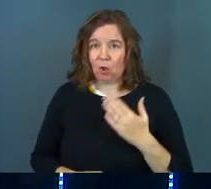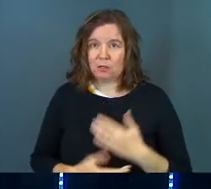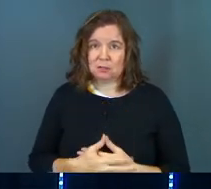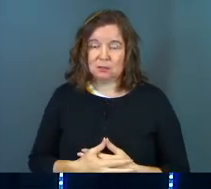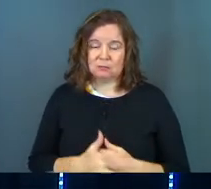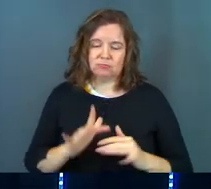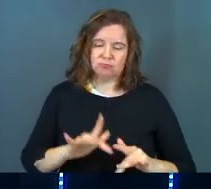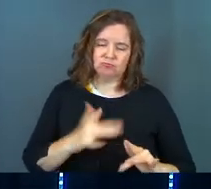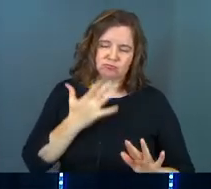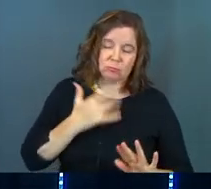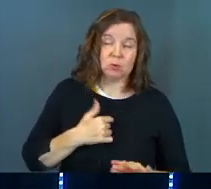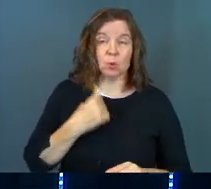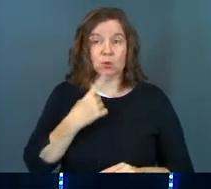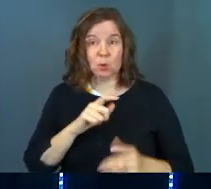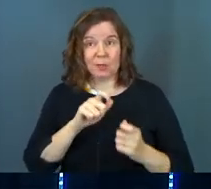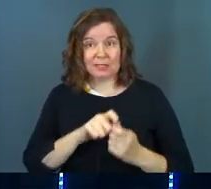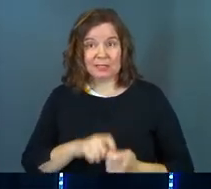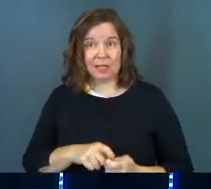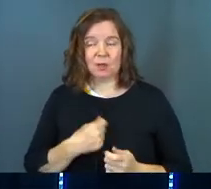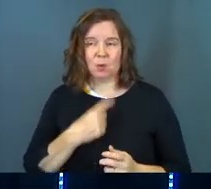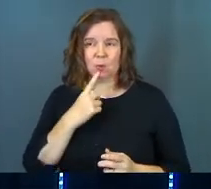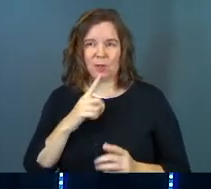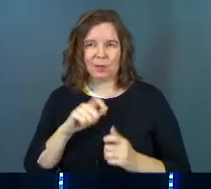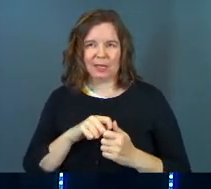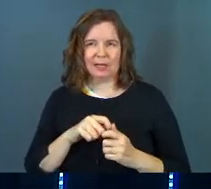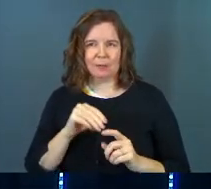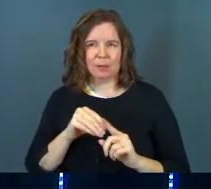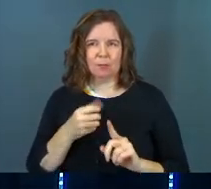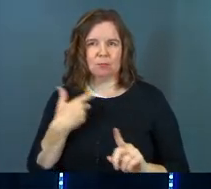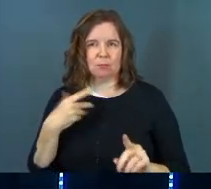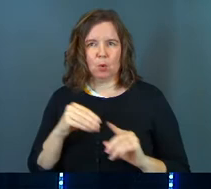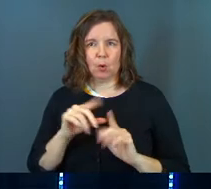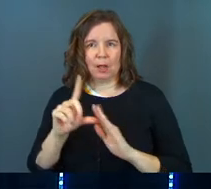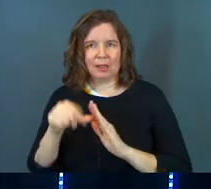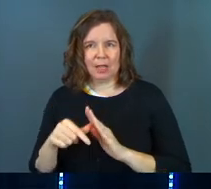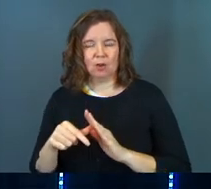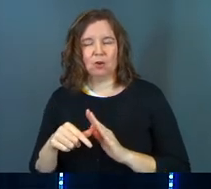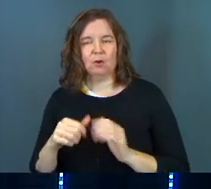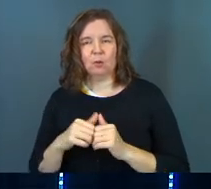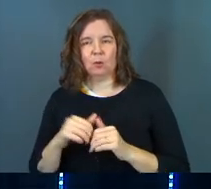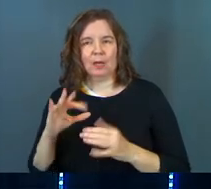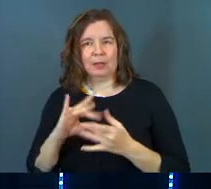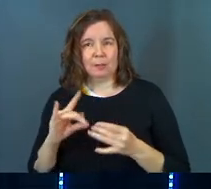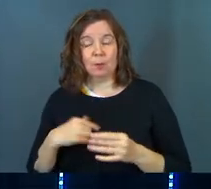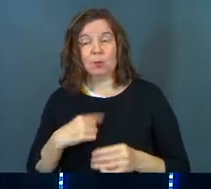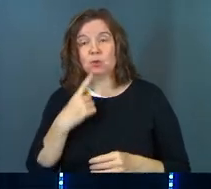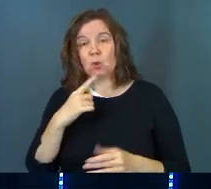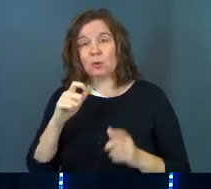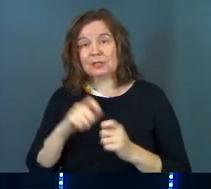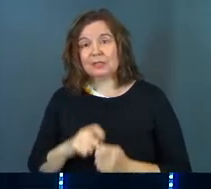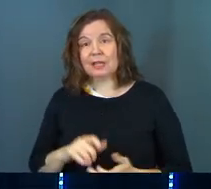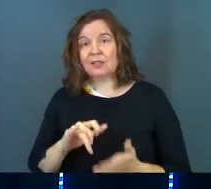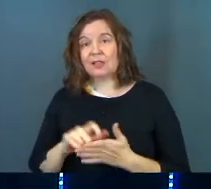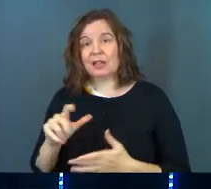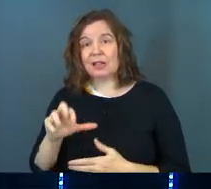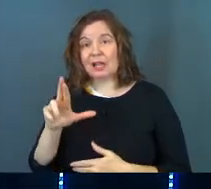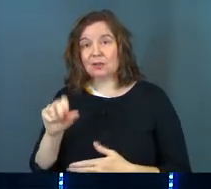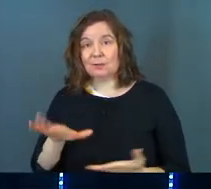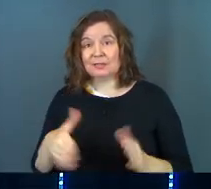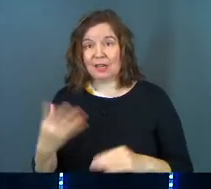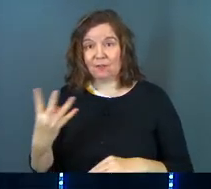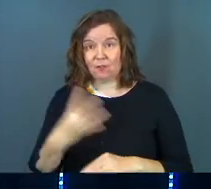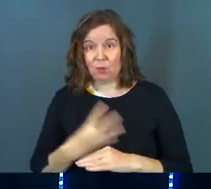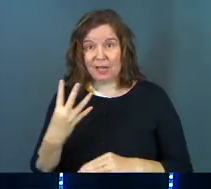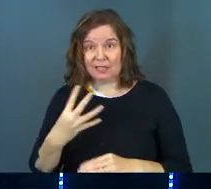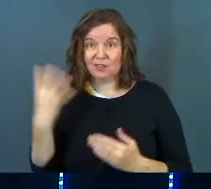loss. So we're told the detail. We're gonna get a little bit more later in the passage, but we're told the detail that Lazarus had been dead